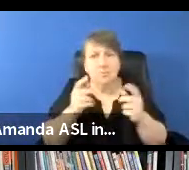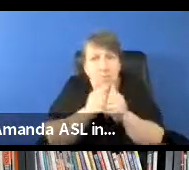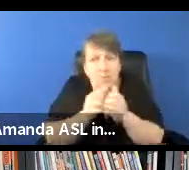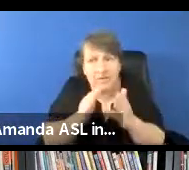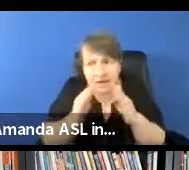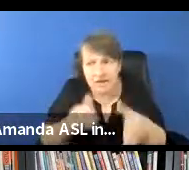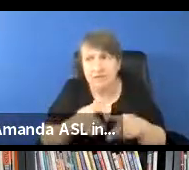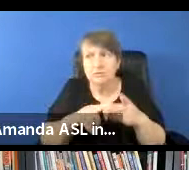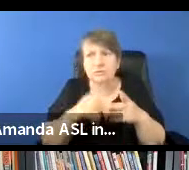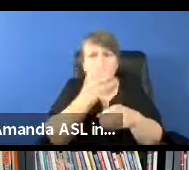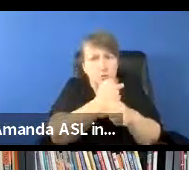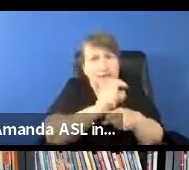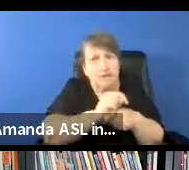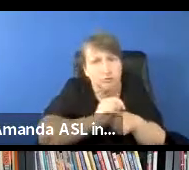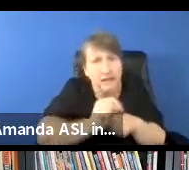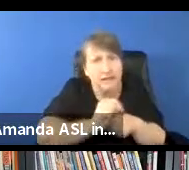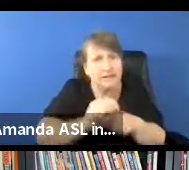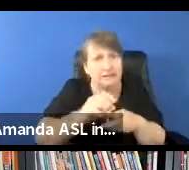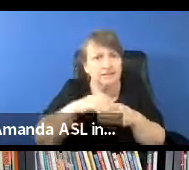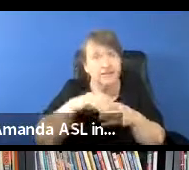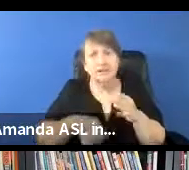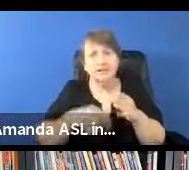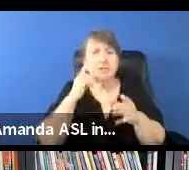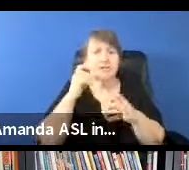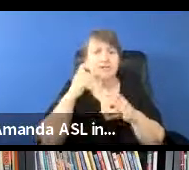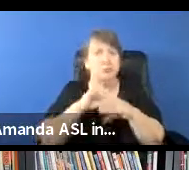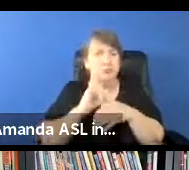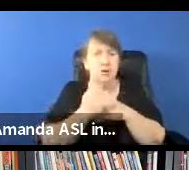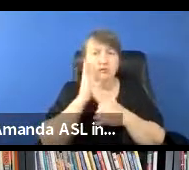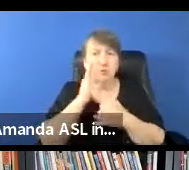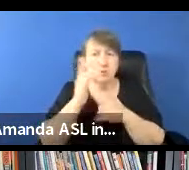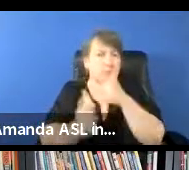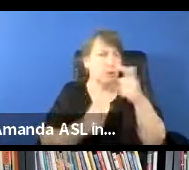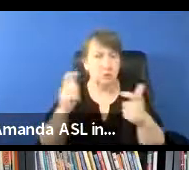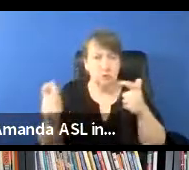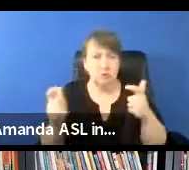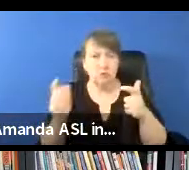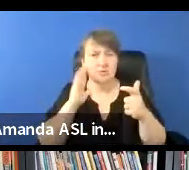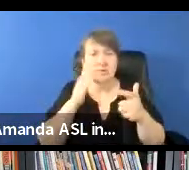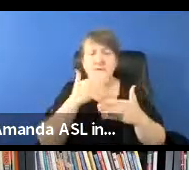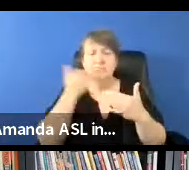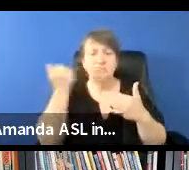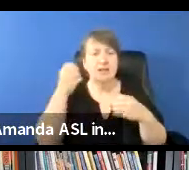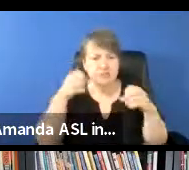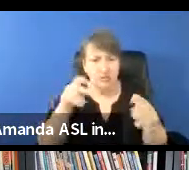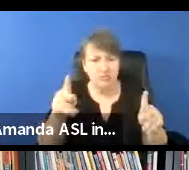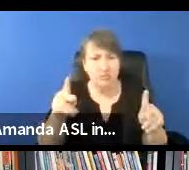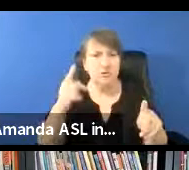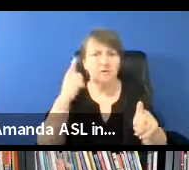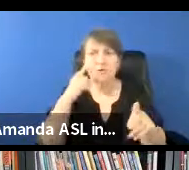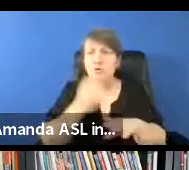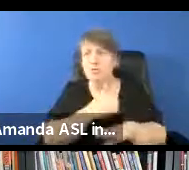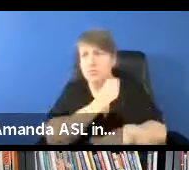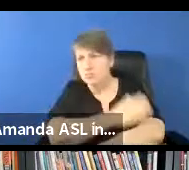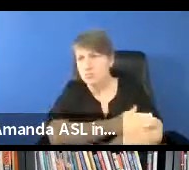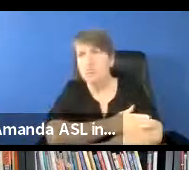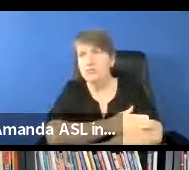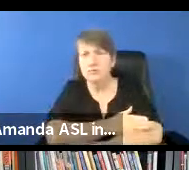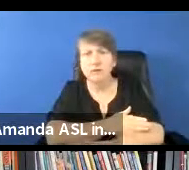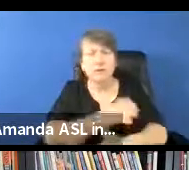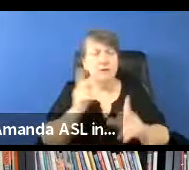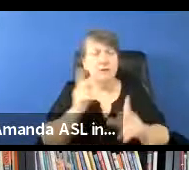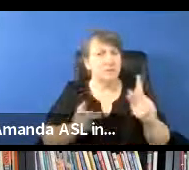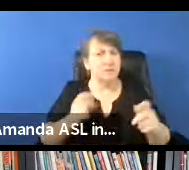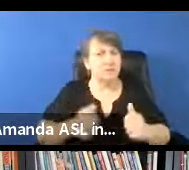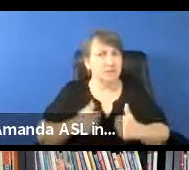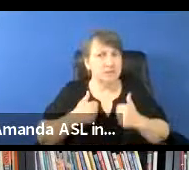this project is going to be so huge and just be the best opportunity for improving the lives of a lot